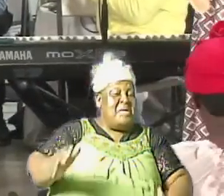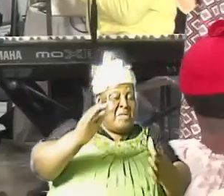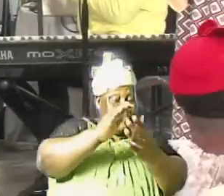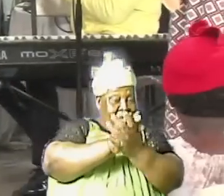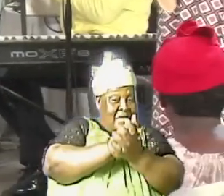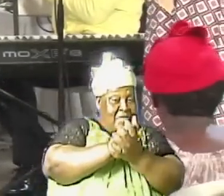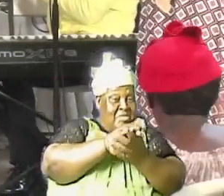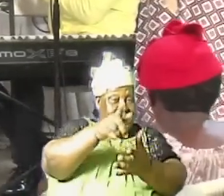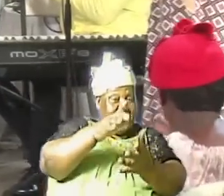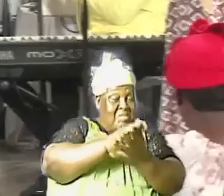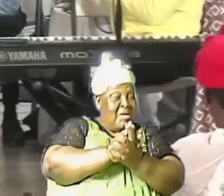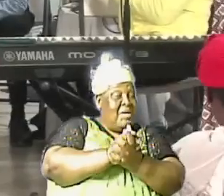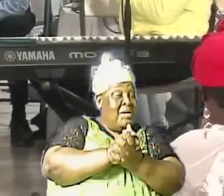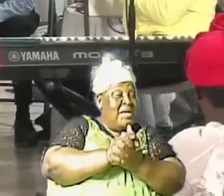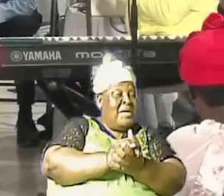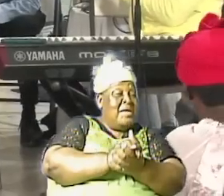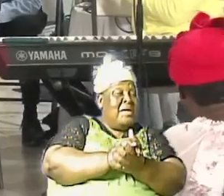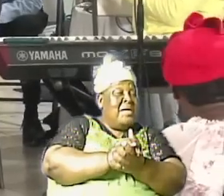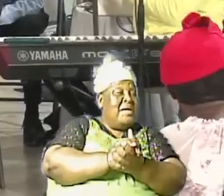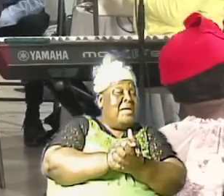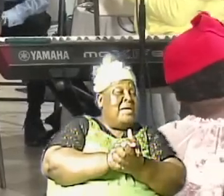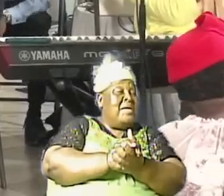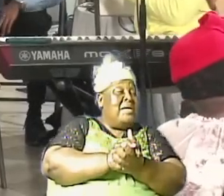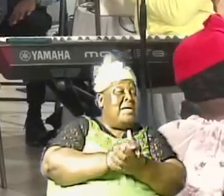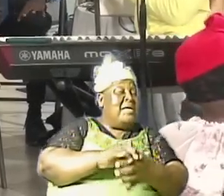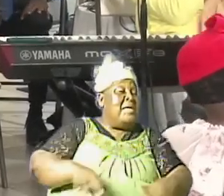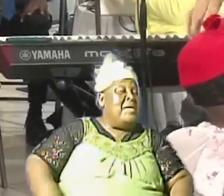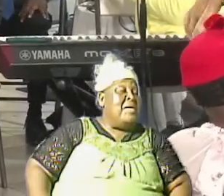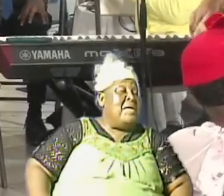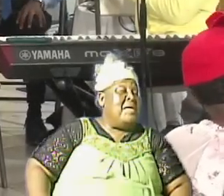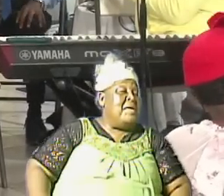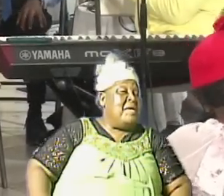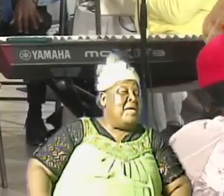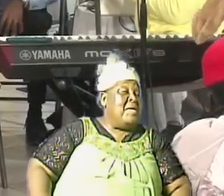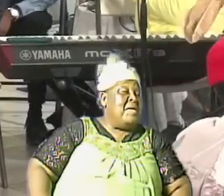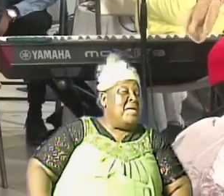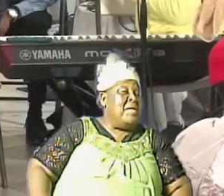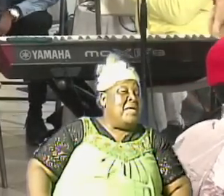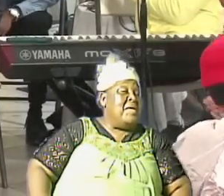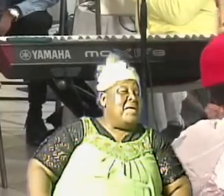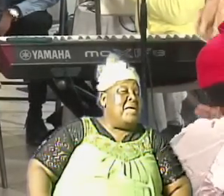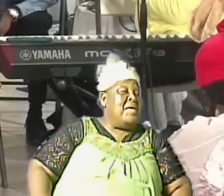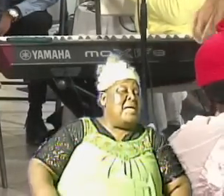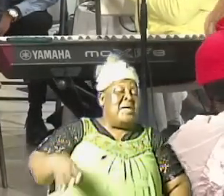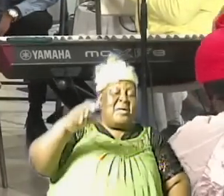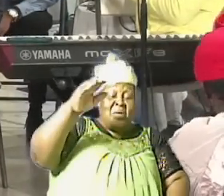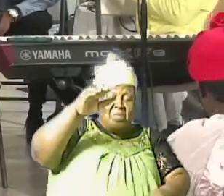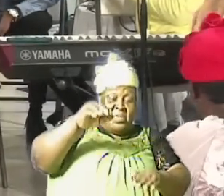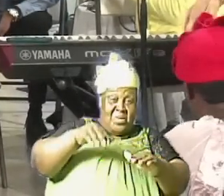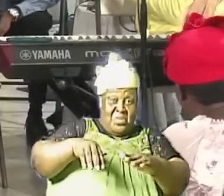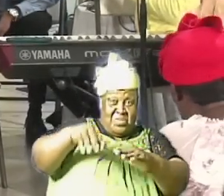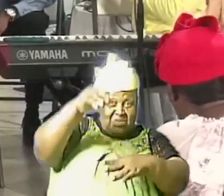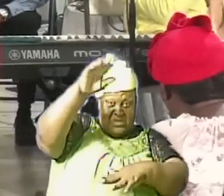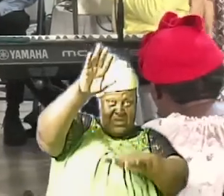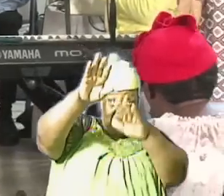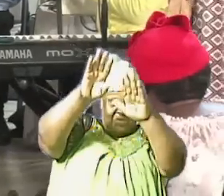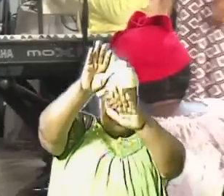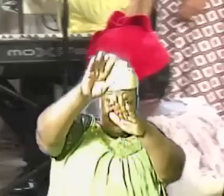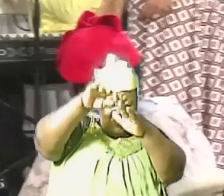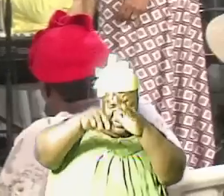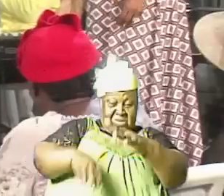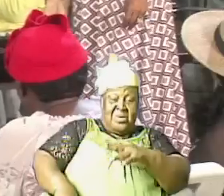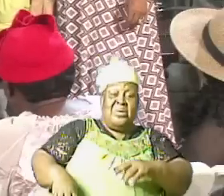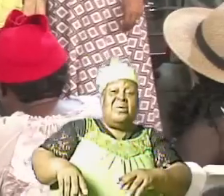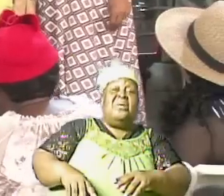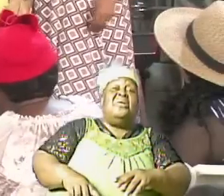You married? Have you ever come, well, for me, you come downstairs, went to where you